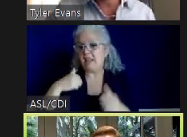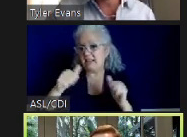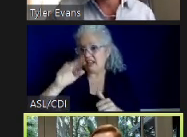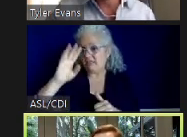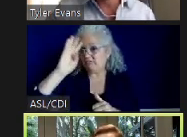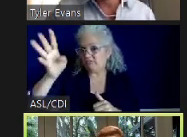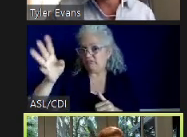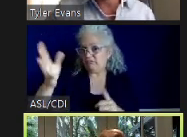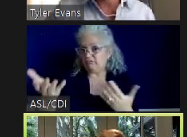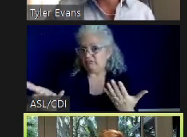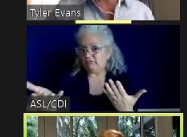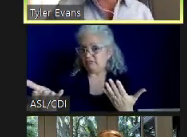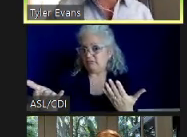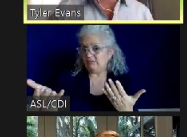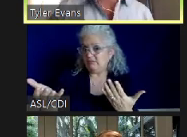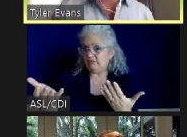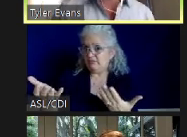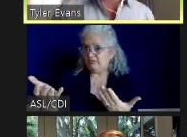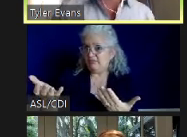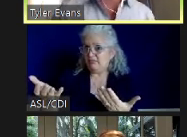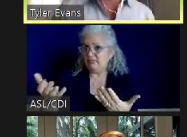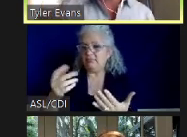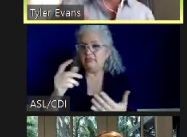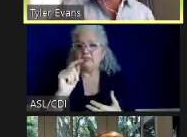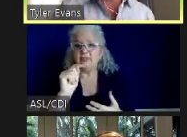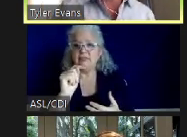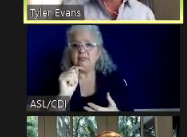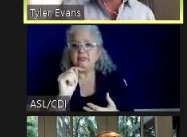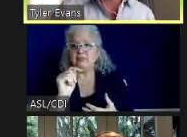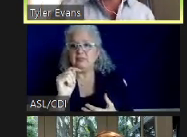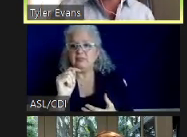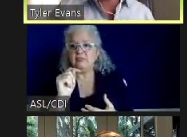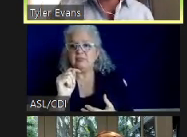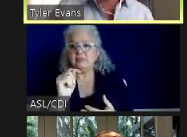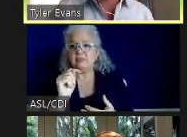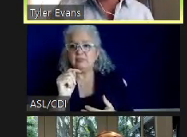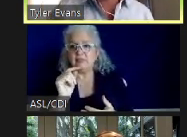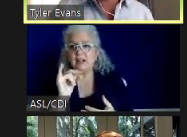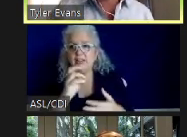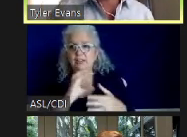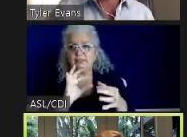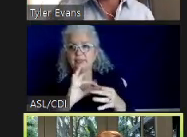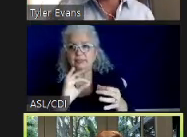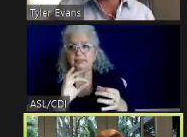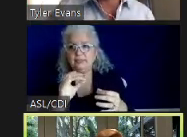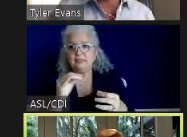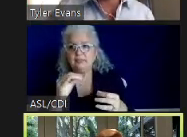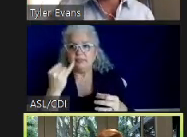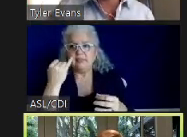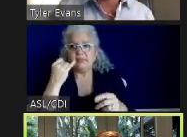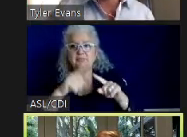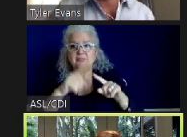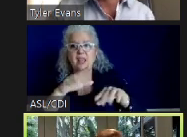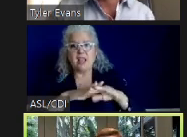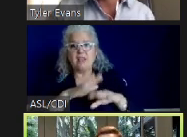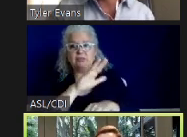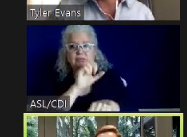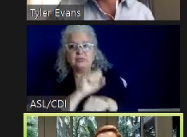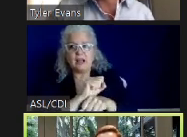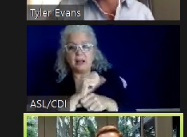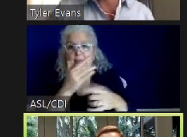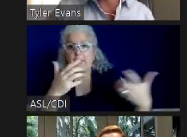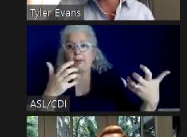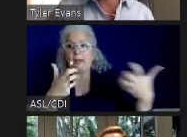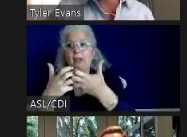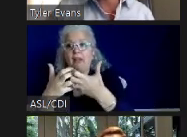other questions. Okay. No, just because if it were occupation, then the phase 1A might be relevant. Okay. Yeah. I'll definitely pull We'll in say some it's